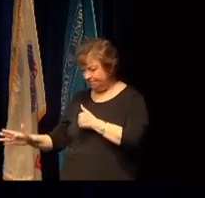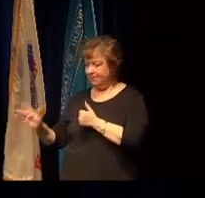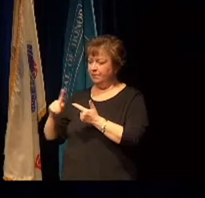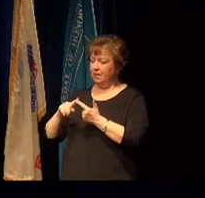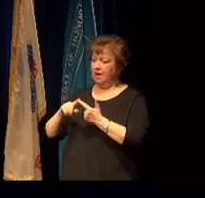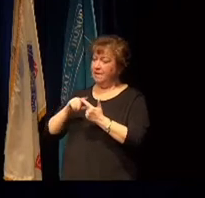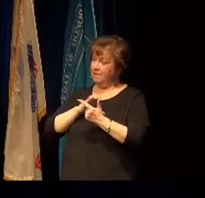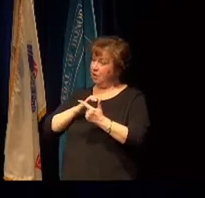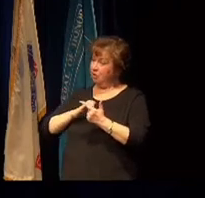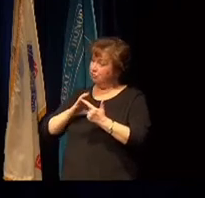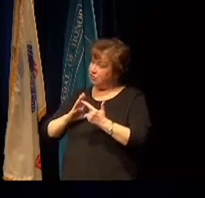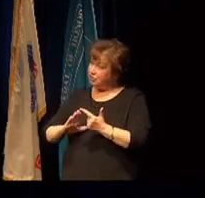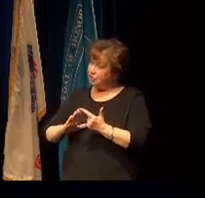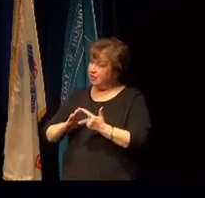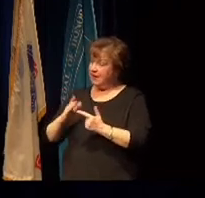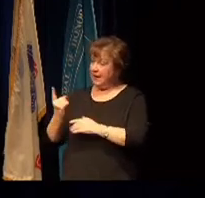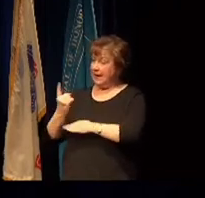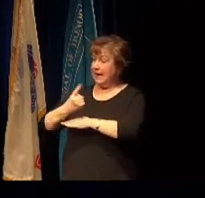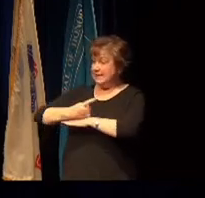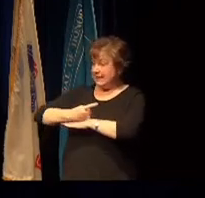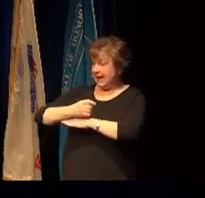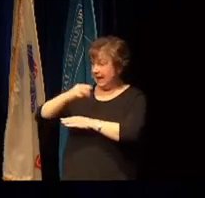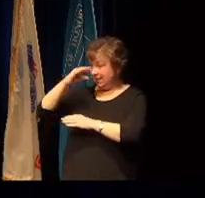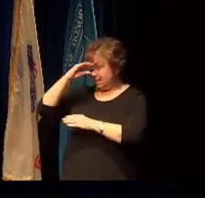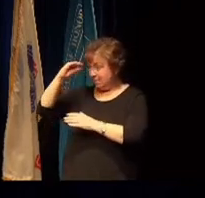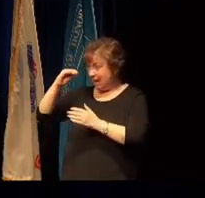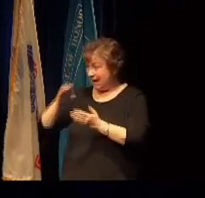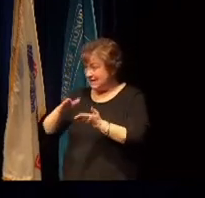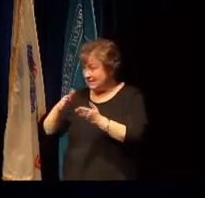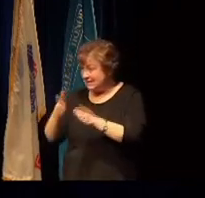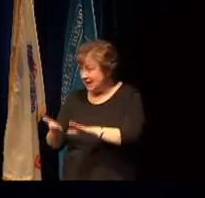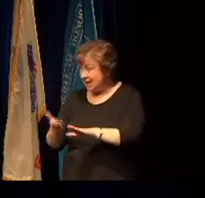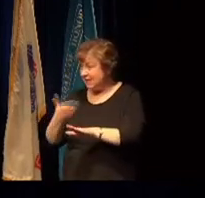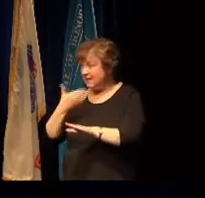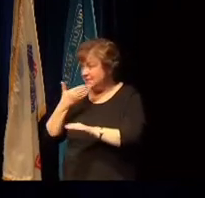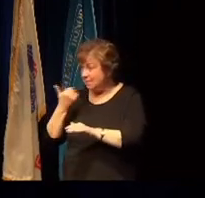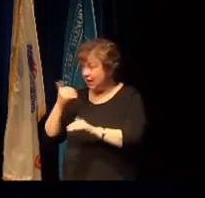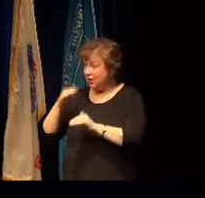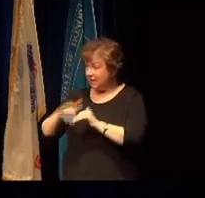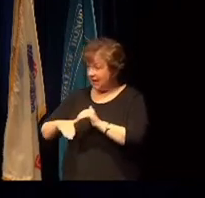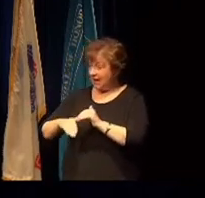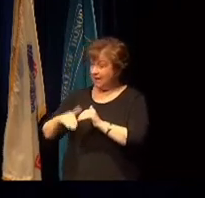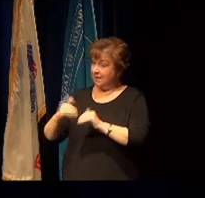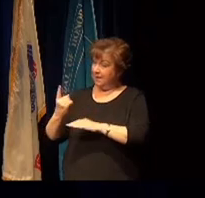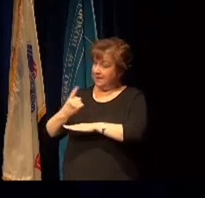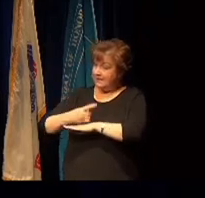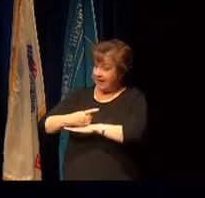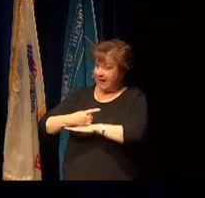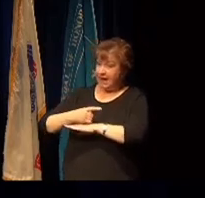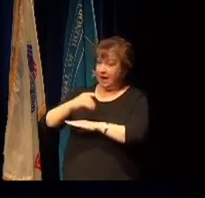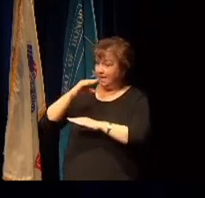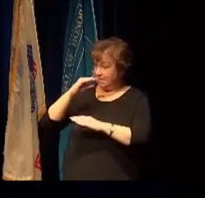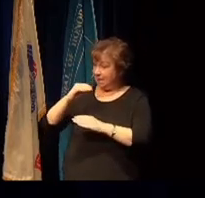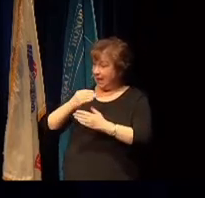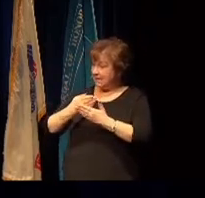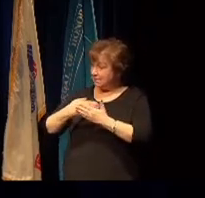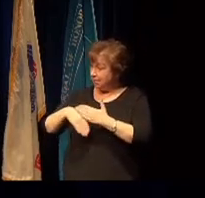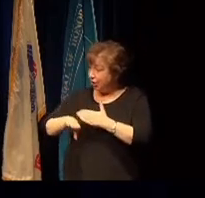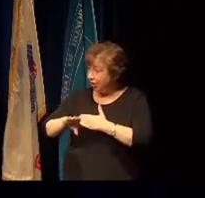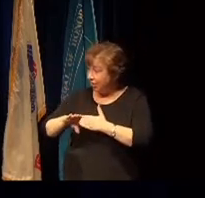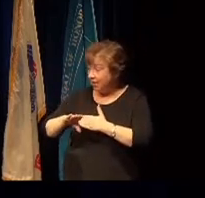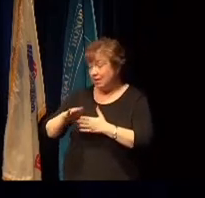is it says that the day of a man's death is better than the day of a man's birth. So that has been